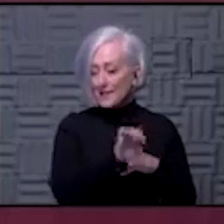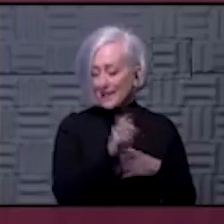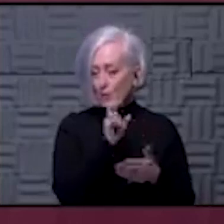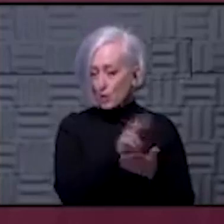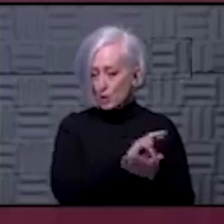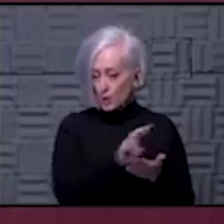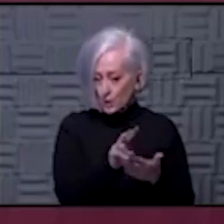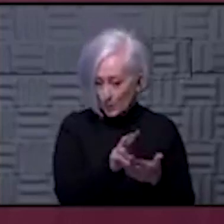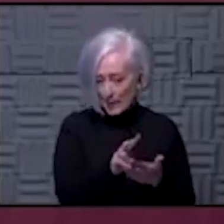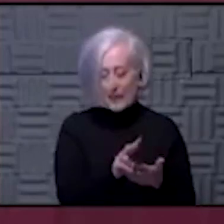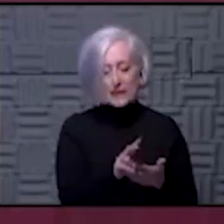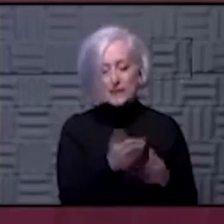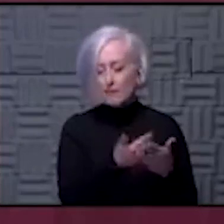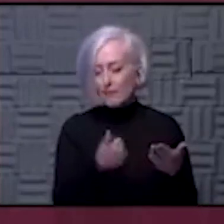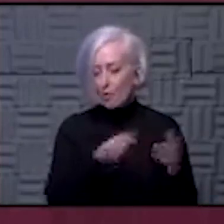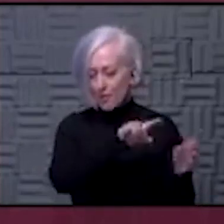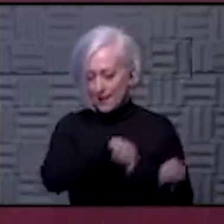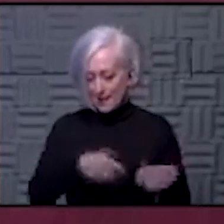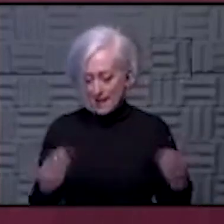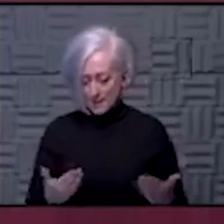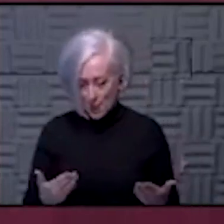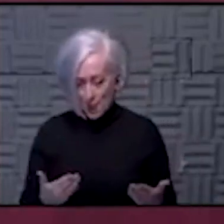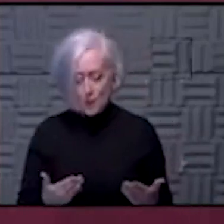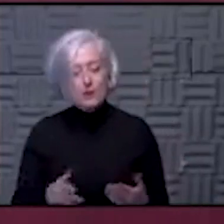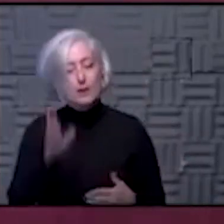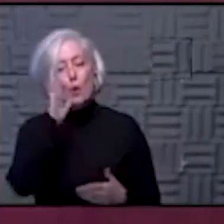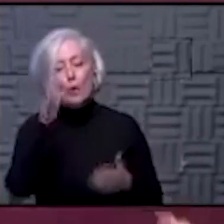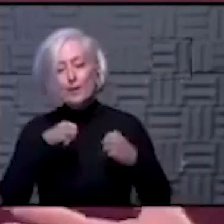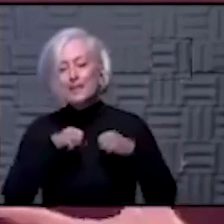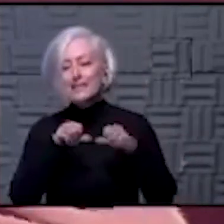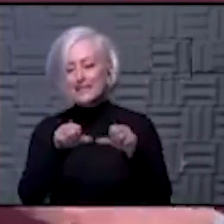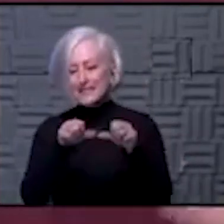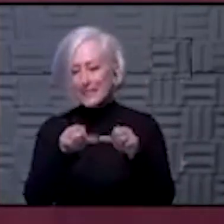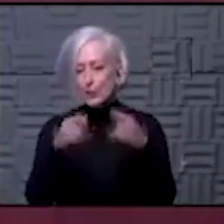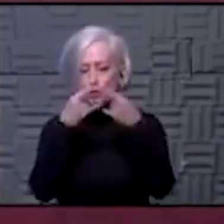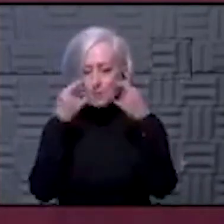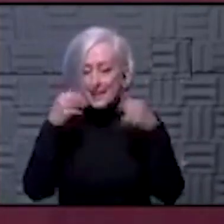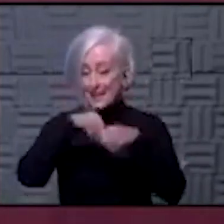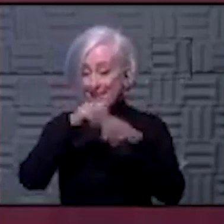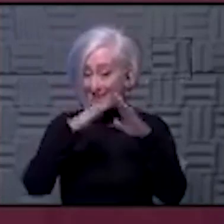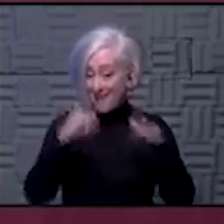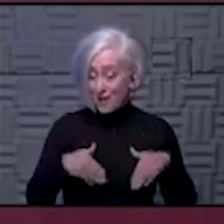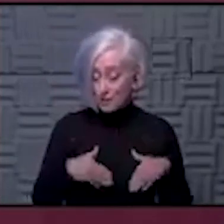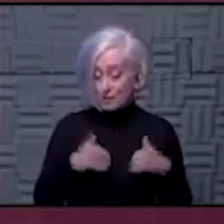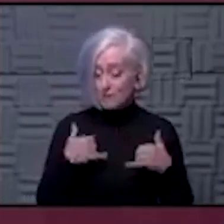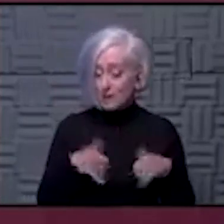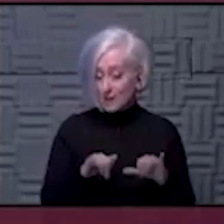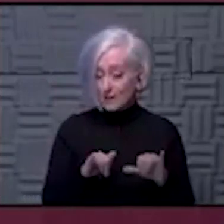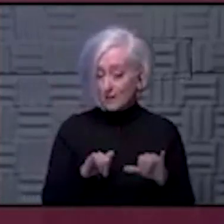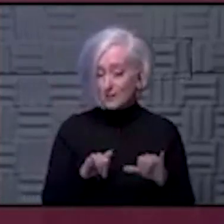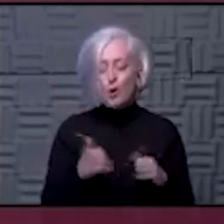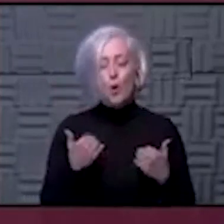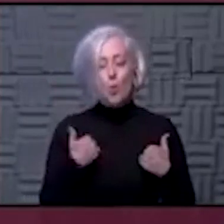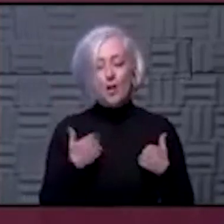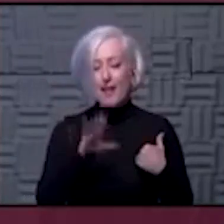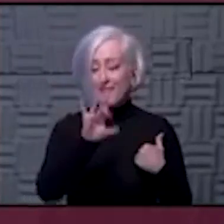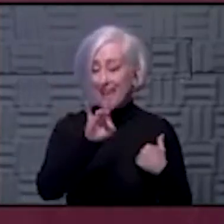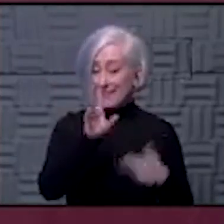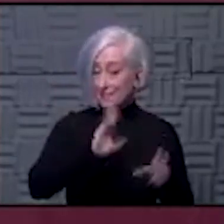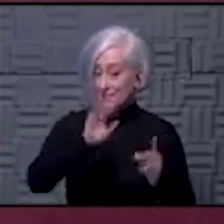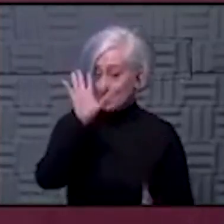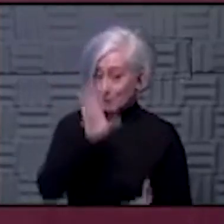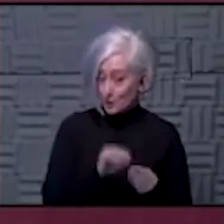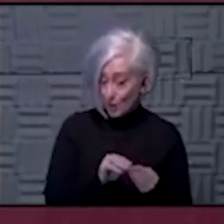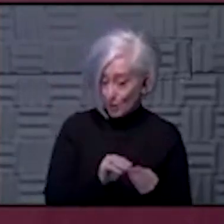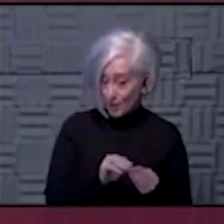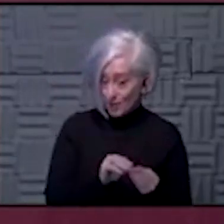we're all wearing masks in the house, and we'll continue wearing masks. And everybody comes, there'll be a total of 8 of us there, and again, that's down from